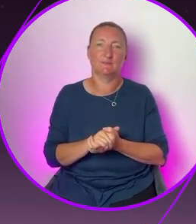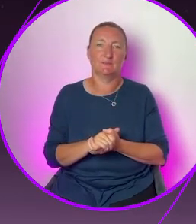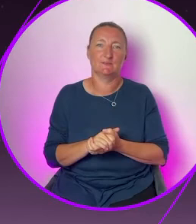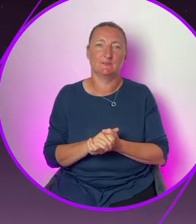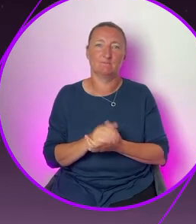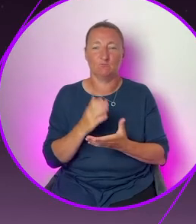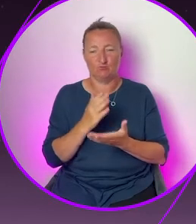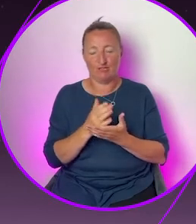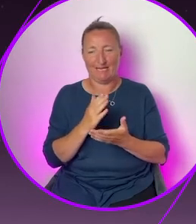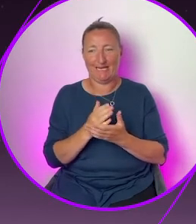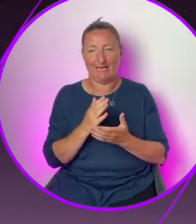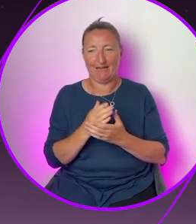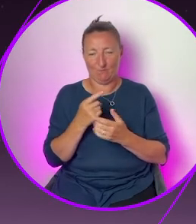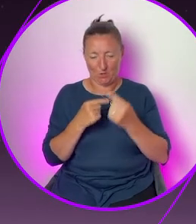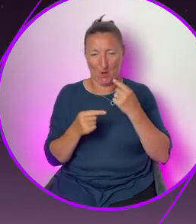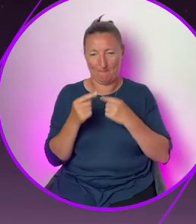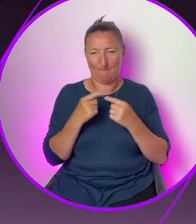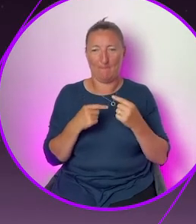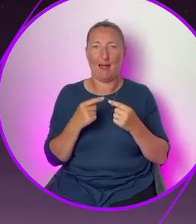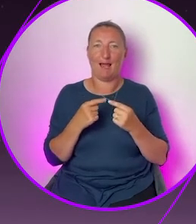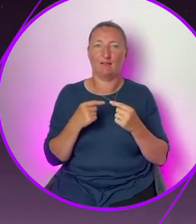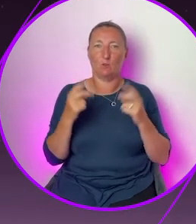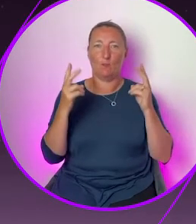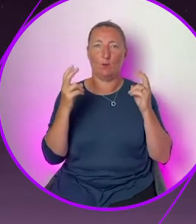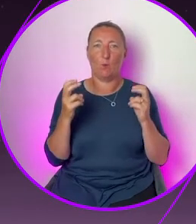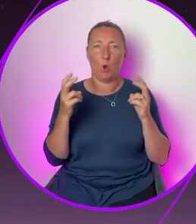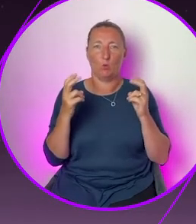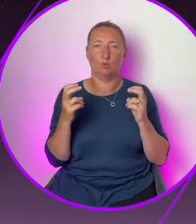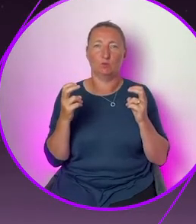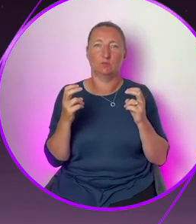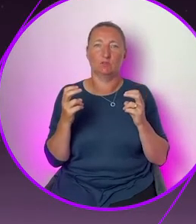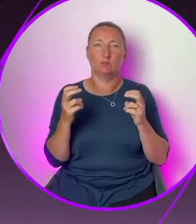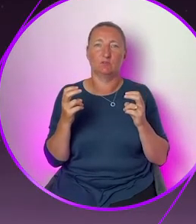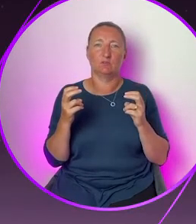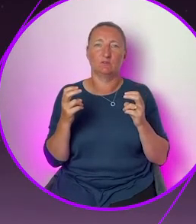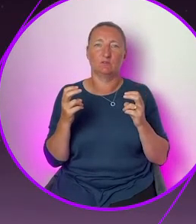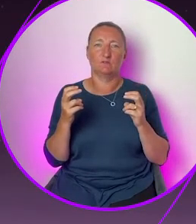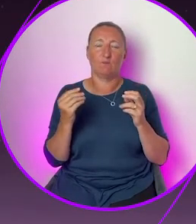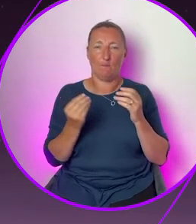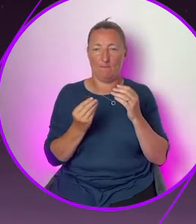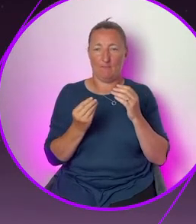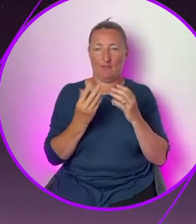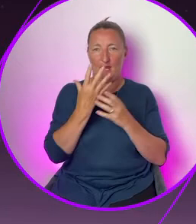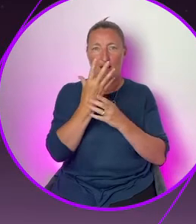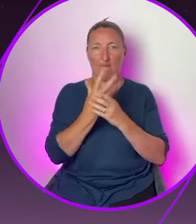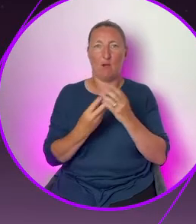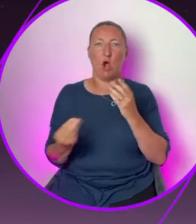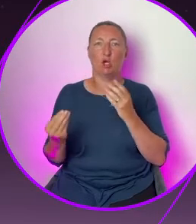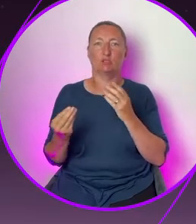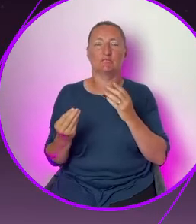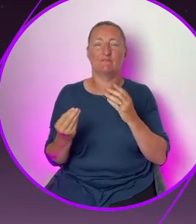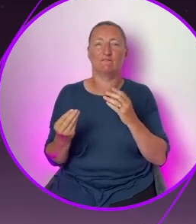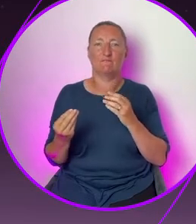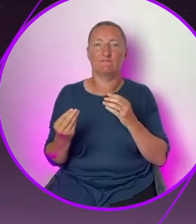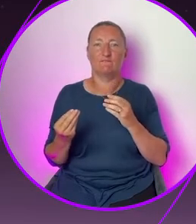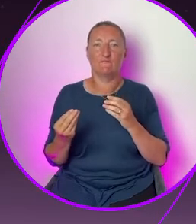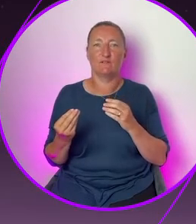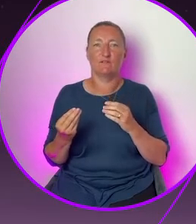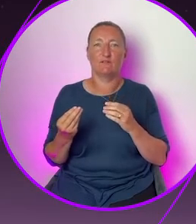to this sort of point. We have this good quote from the Immersive Kind, and in terms